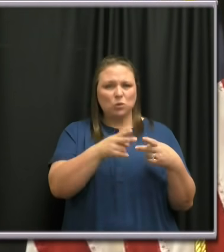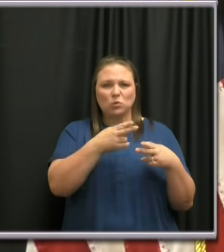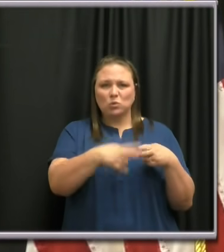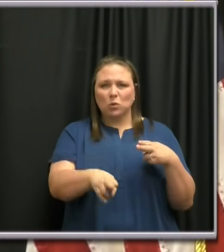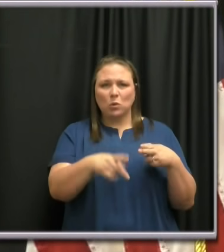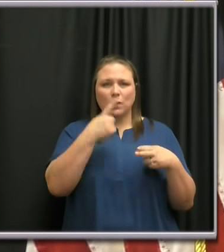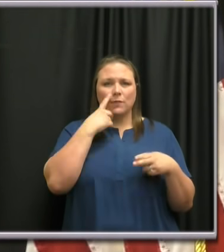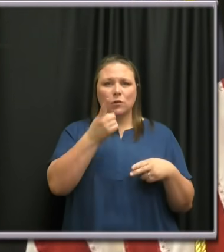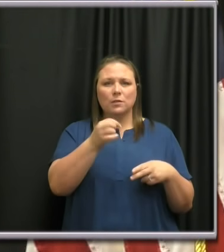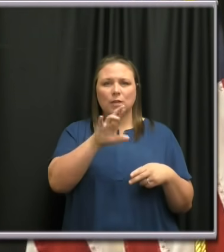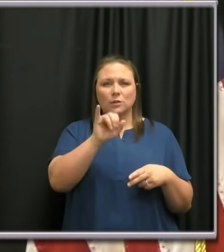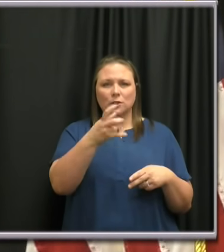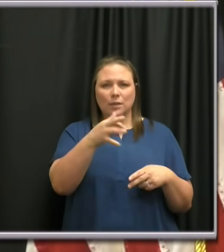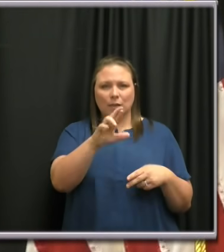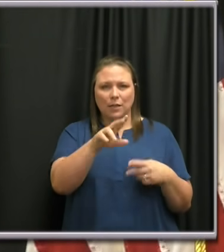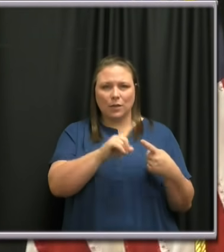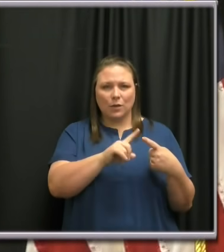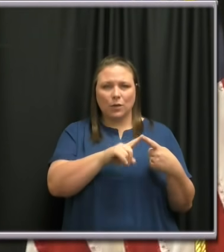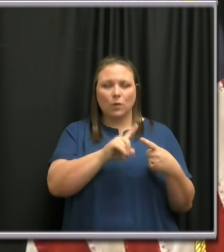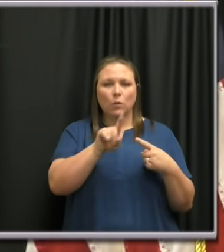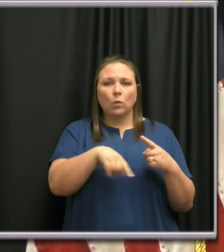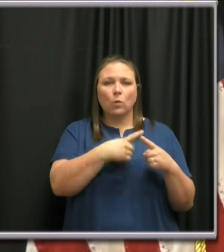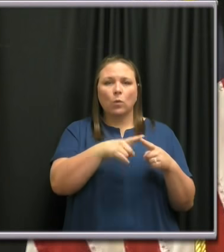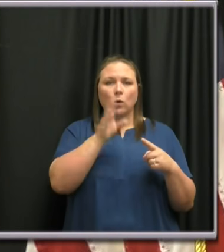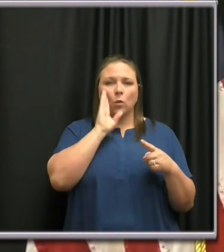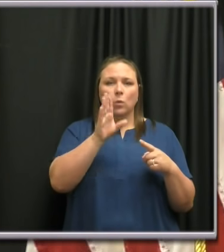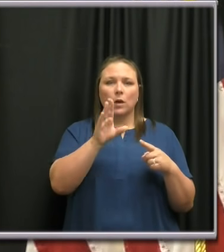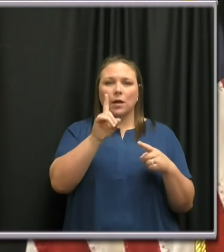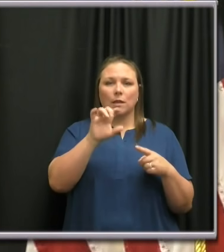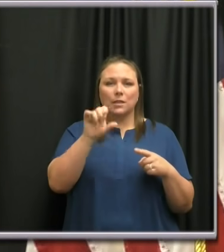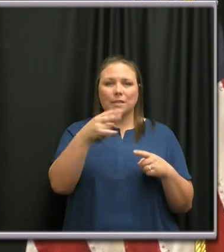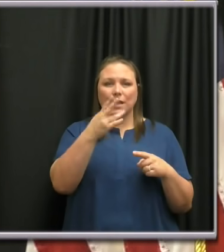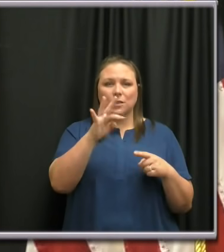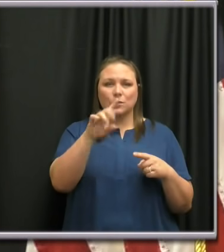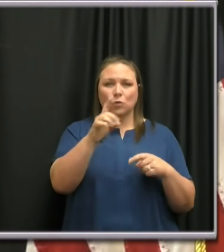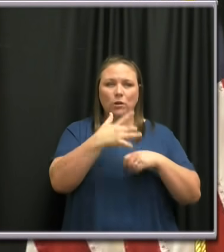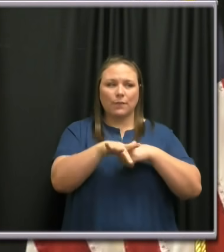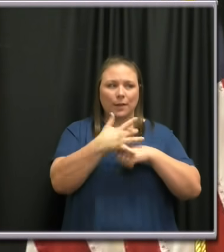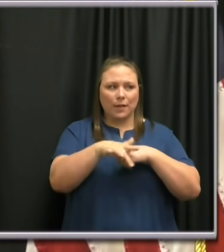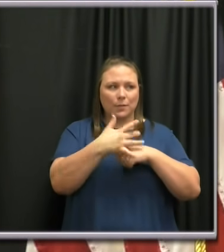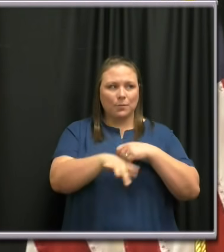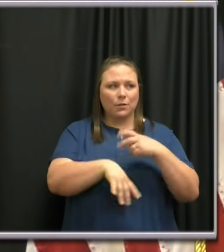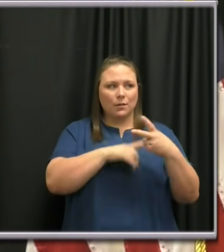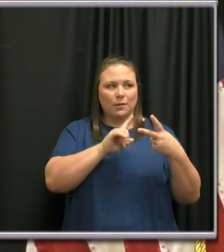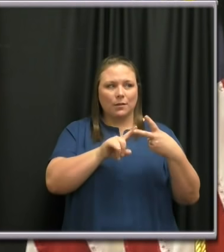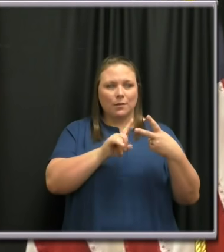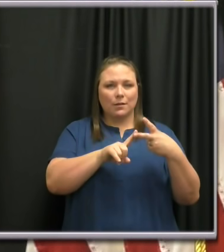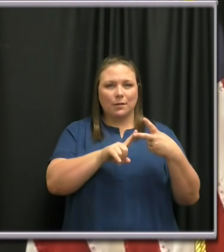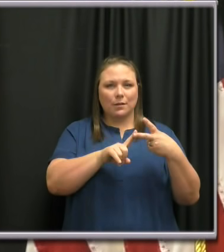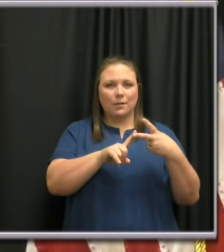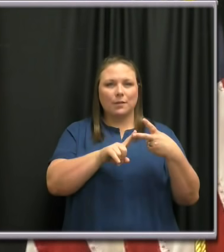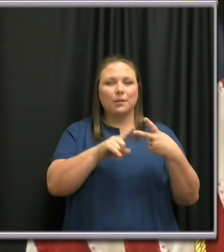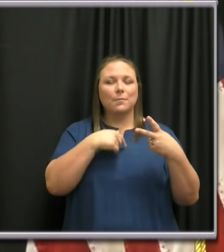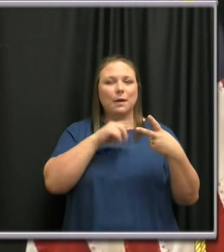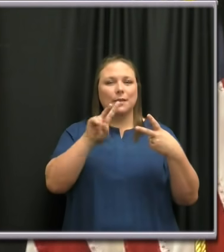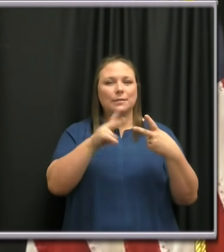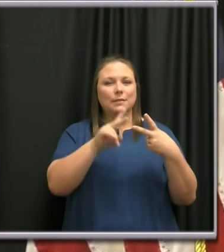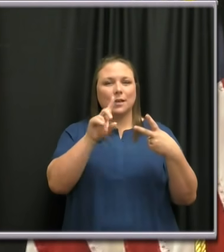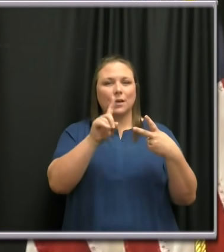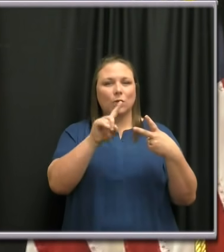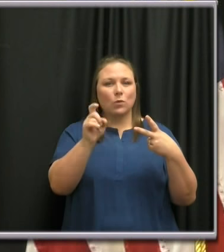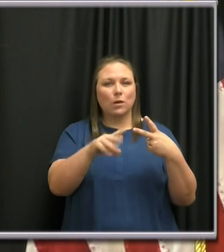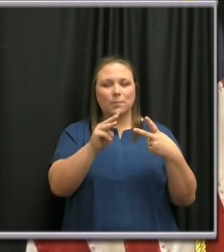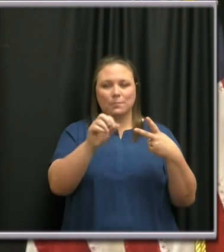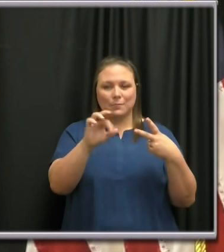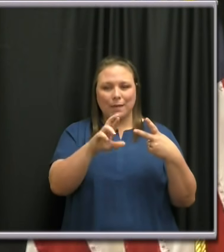Dr. Jahangir. It's just, when will the dashboard become available? And then my second question is for the mayor. Can you